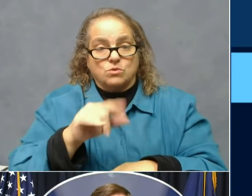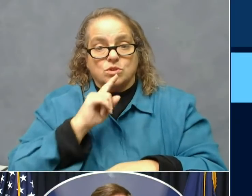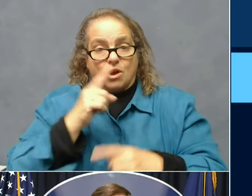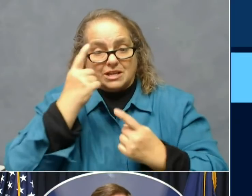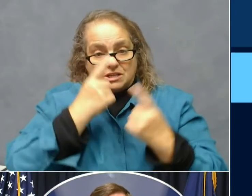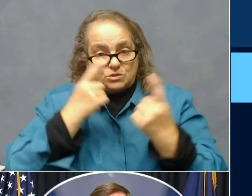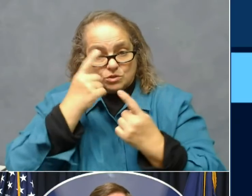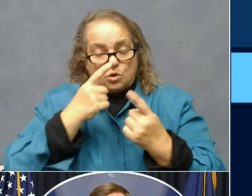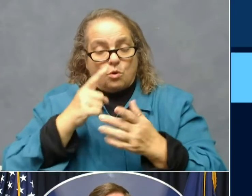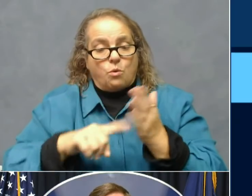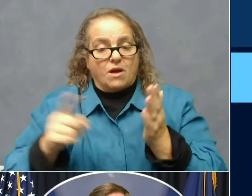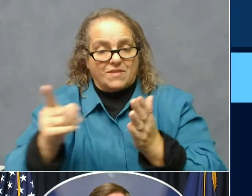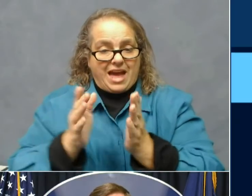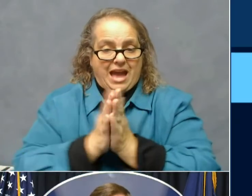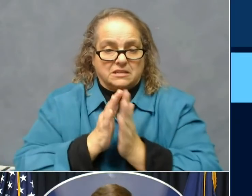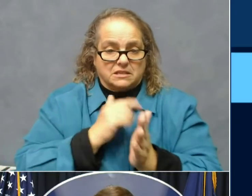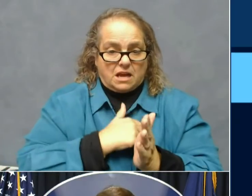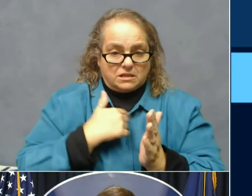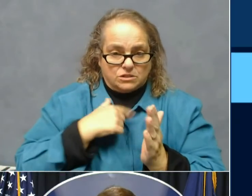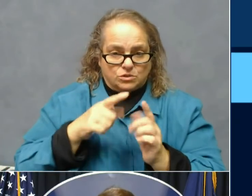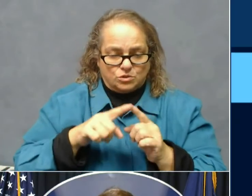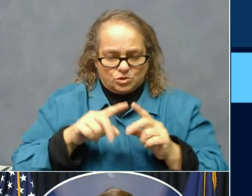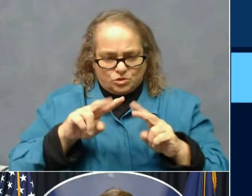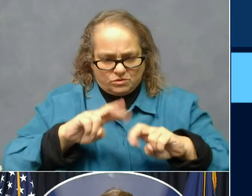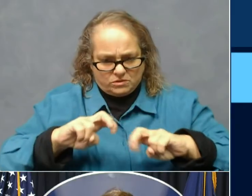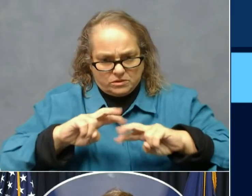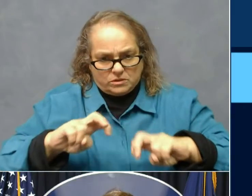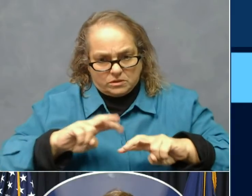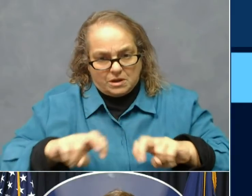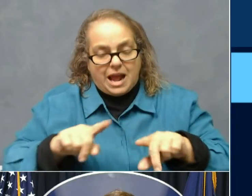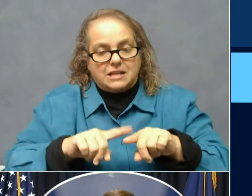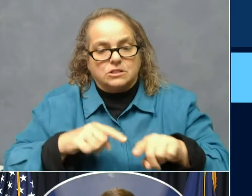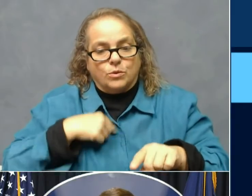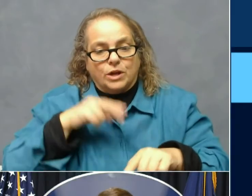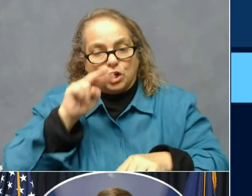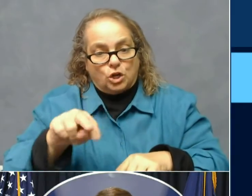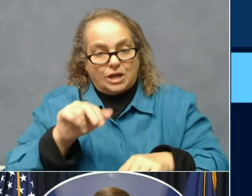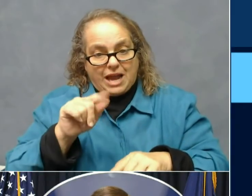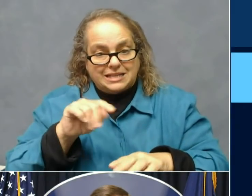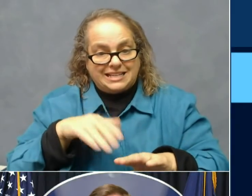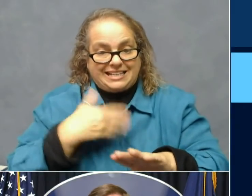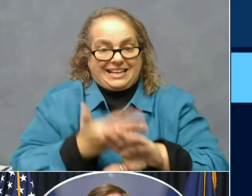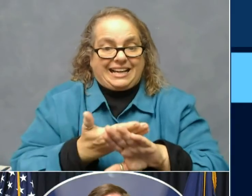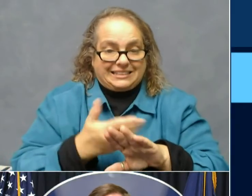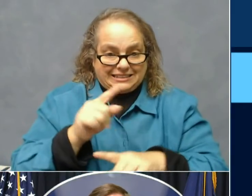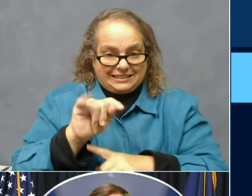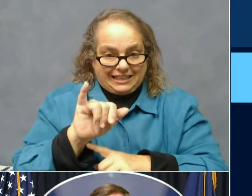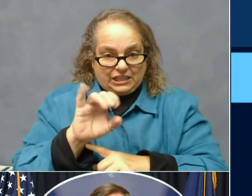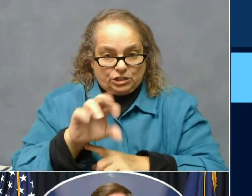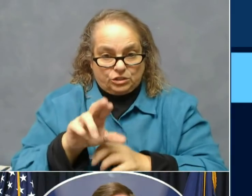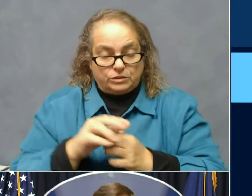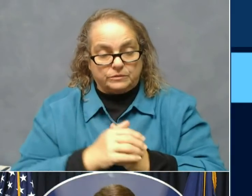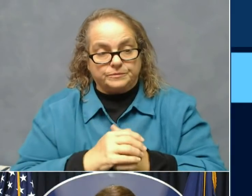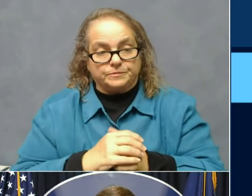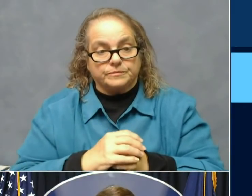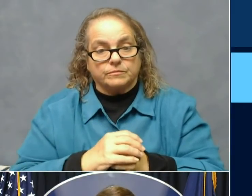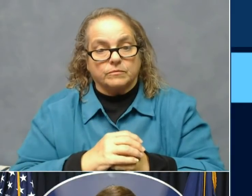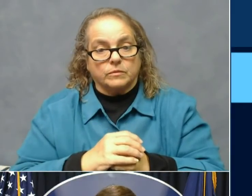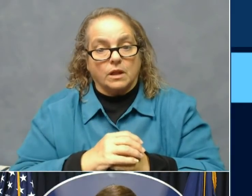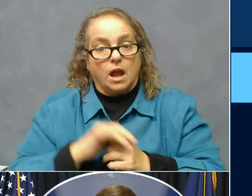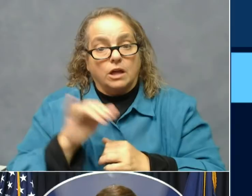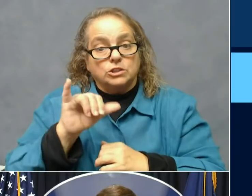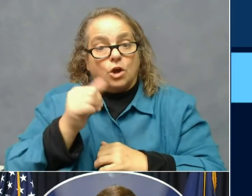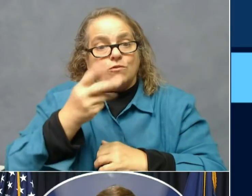take as we look at the next tier. Also, a couple other warnings here,